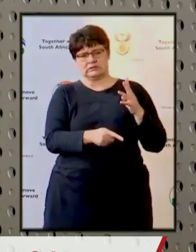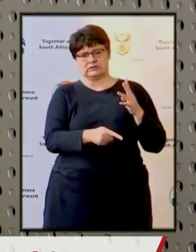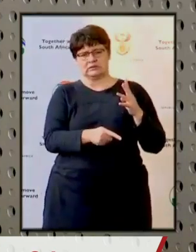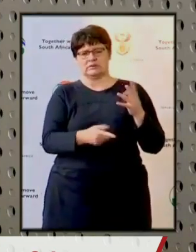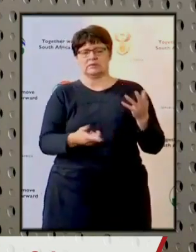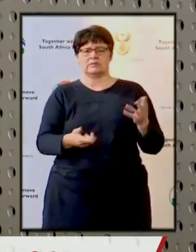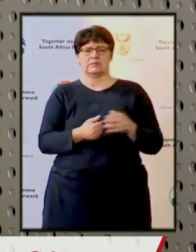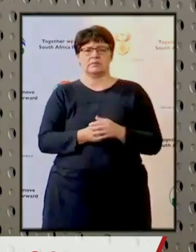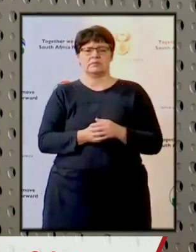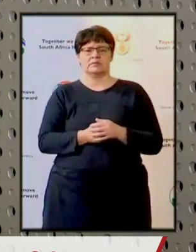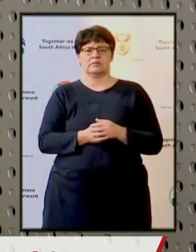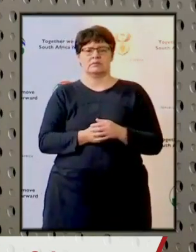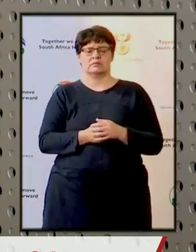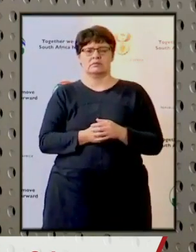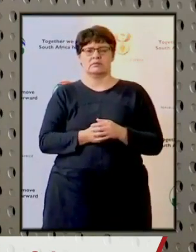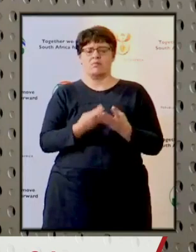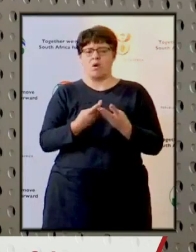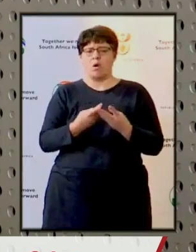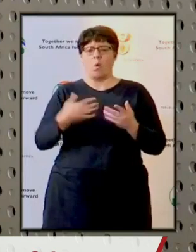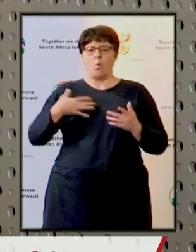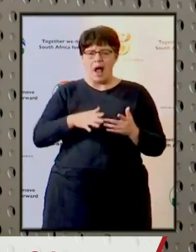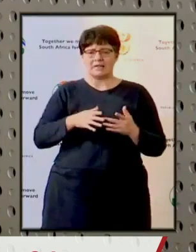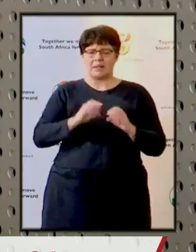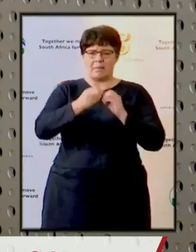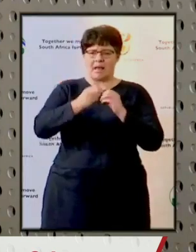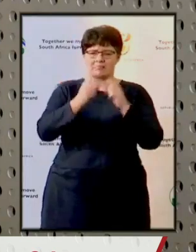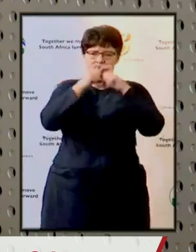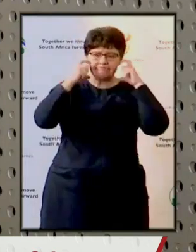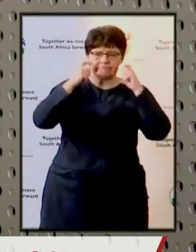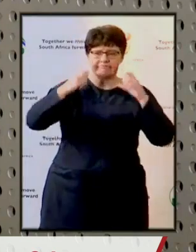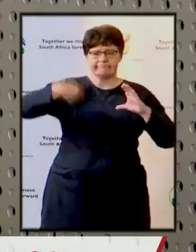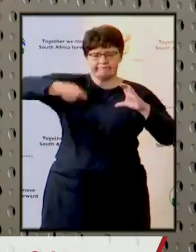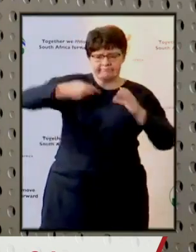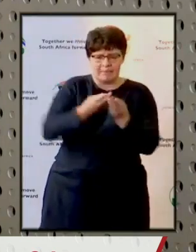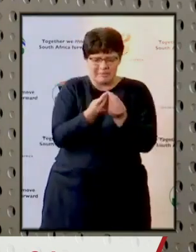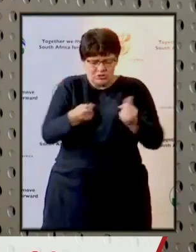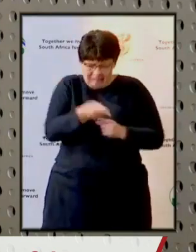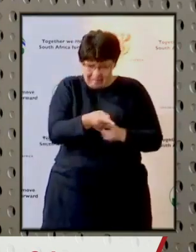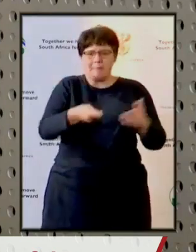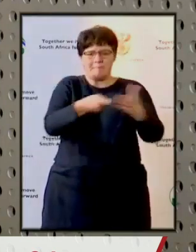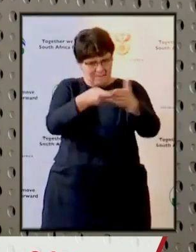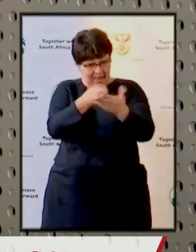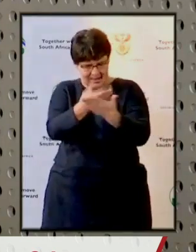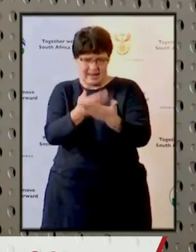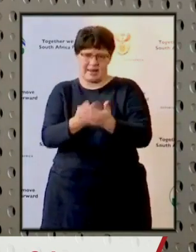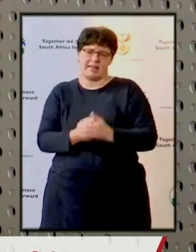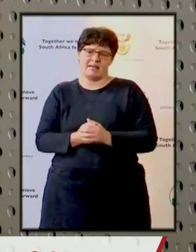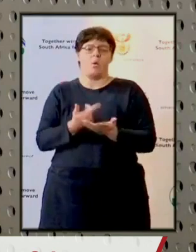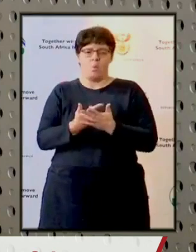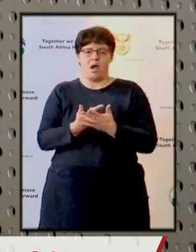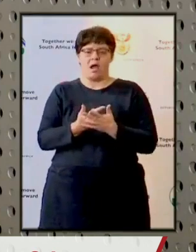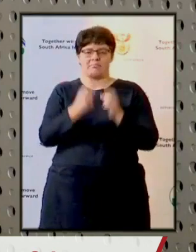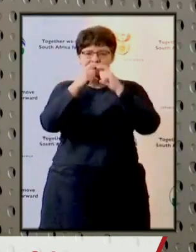like fabric for making face masks, because face masks, cloth face masks are now